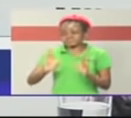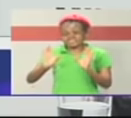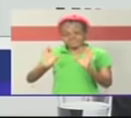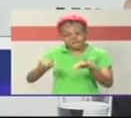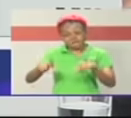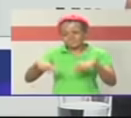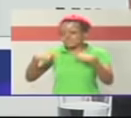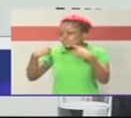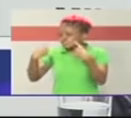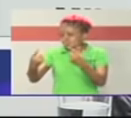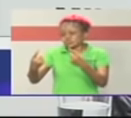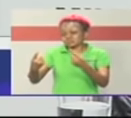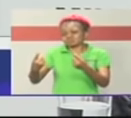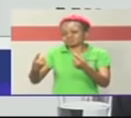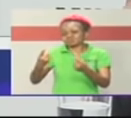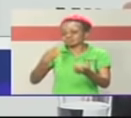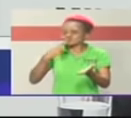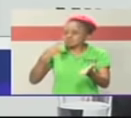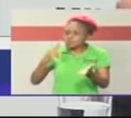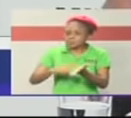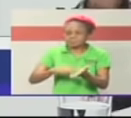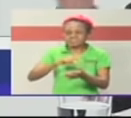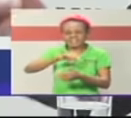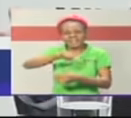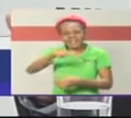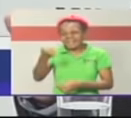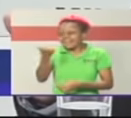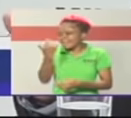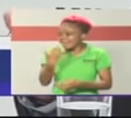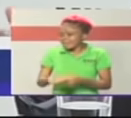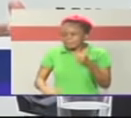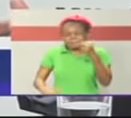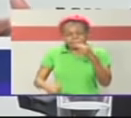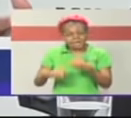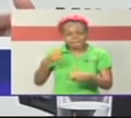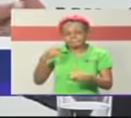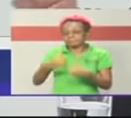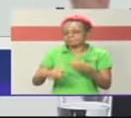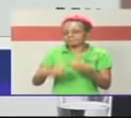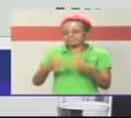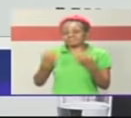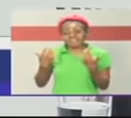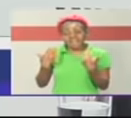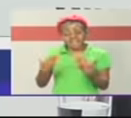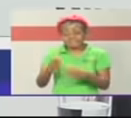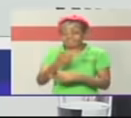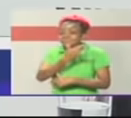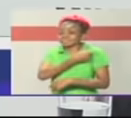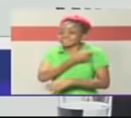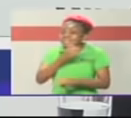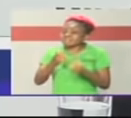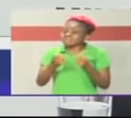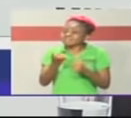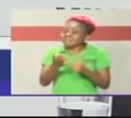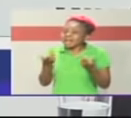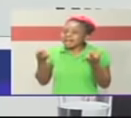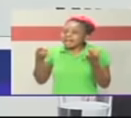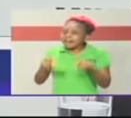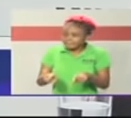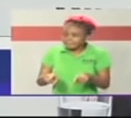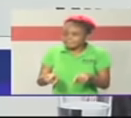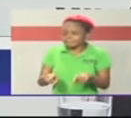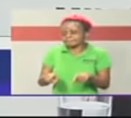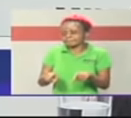any side effect or major adverse event. What we are really wanting to track is the adverse